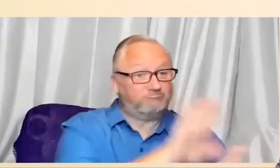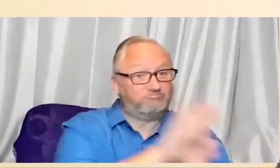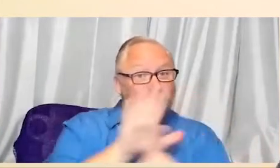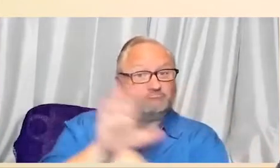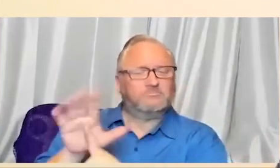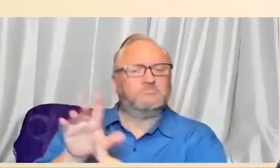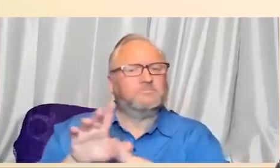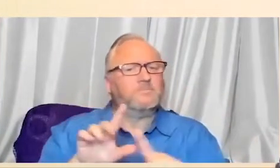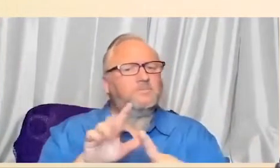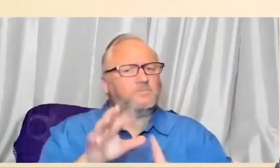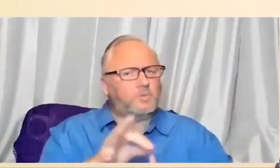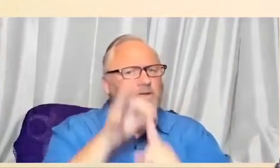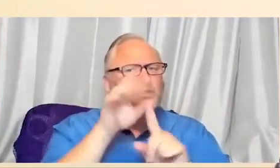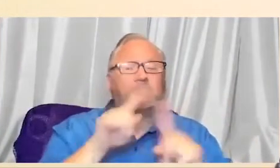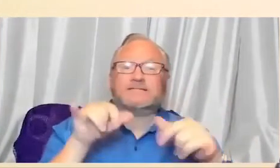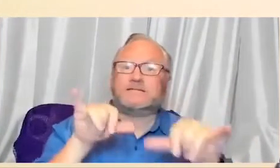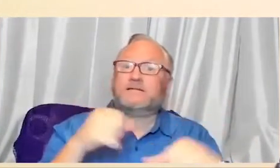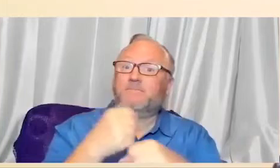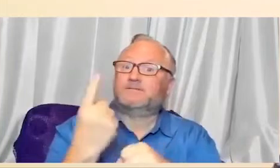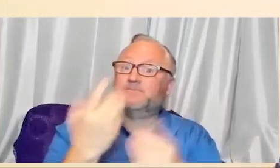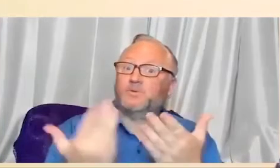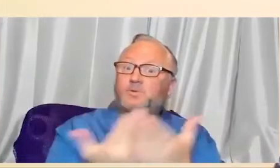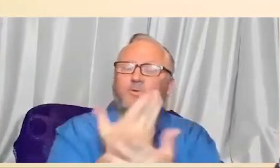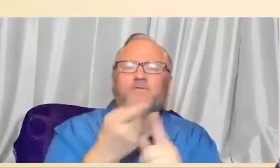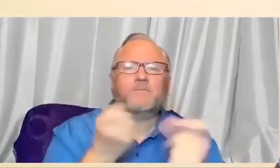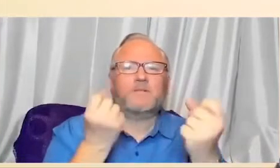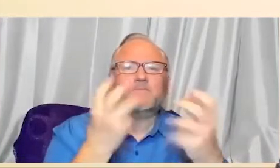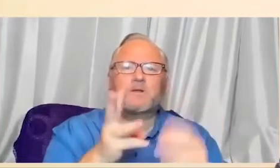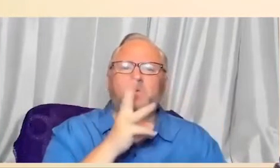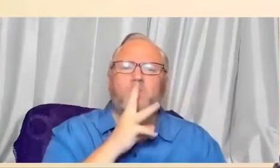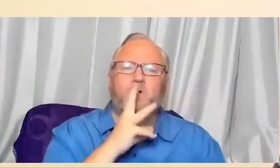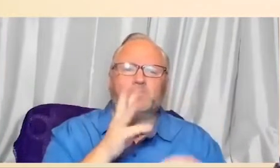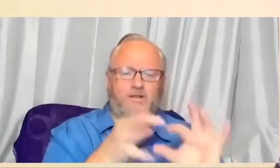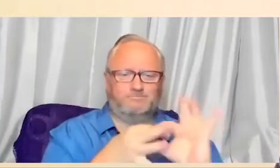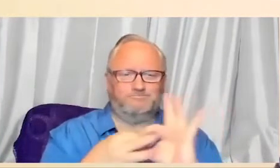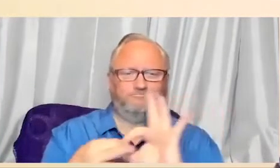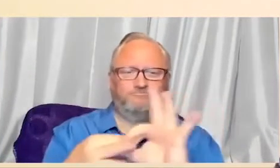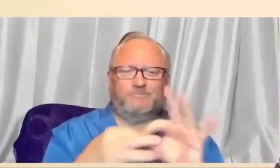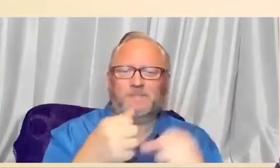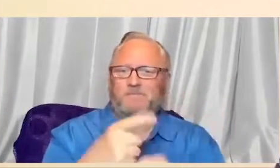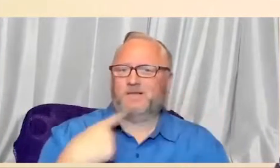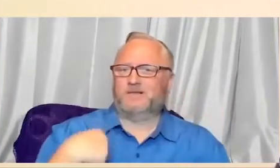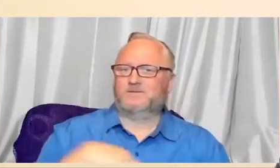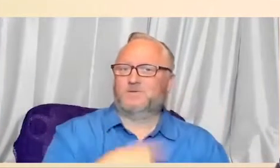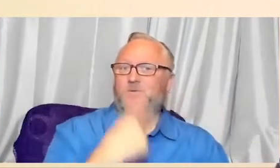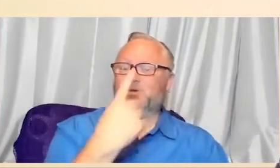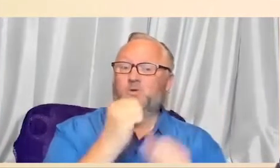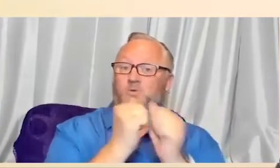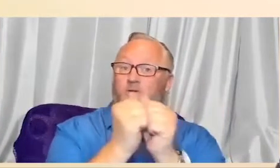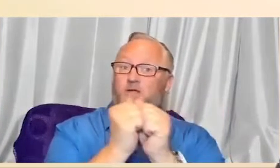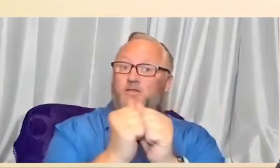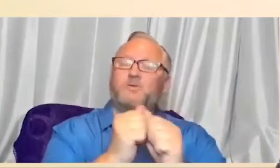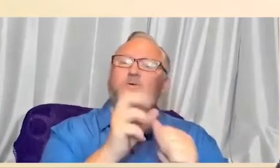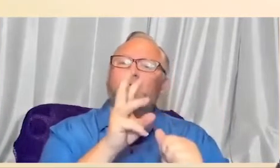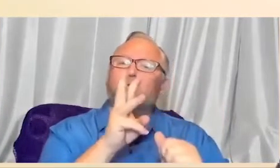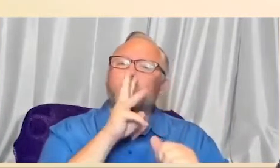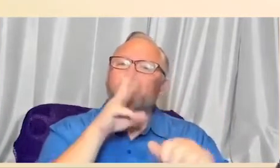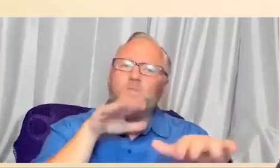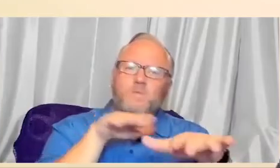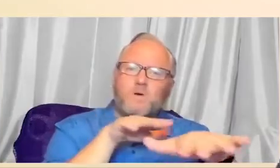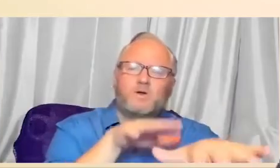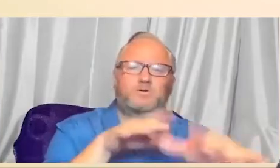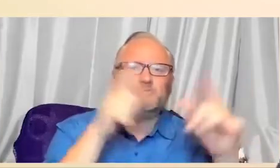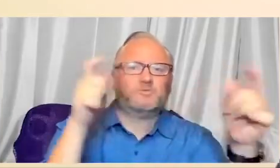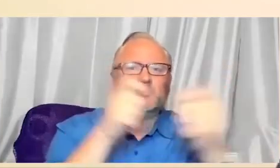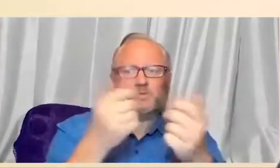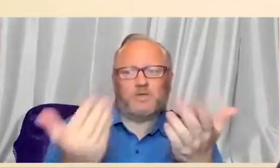new. From the many waters, there is a unity that makes us one. Together, the rivers rejoice at their renewal and could feel the